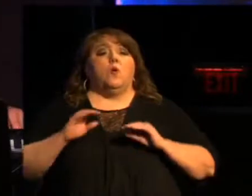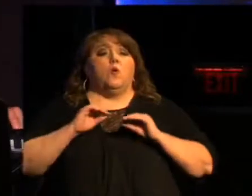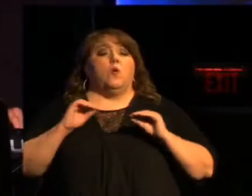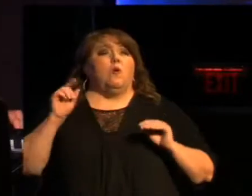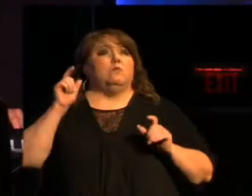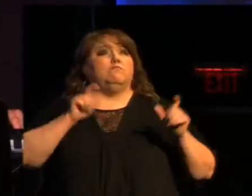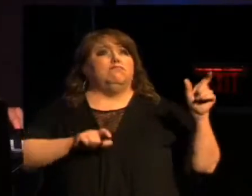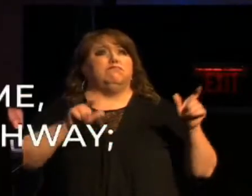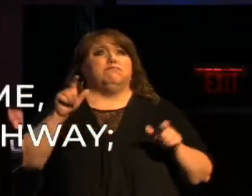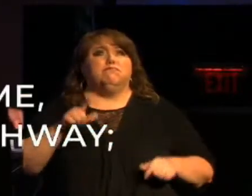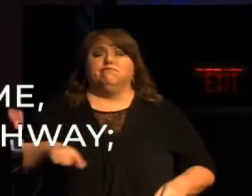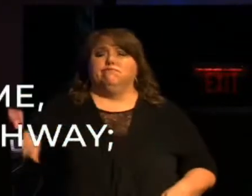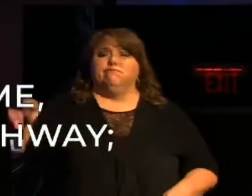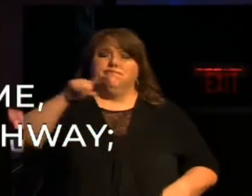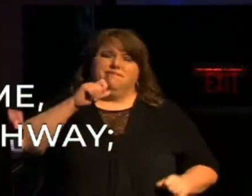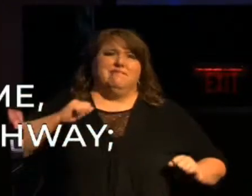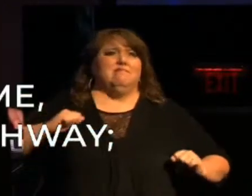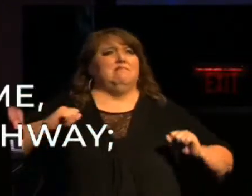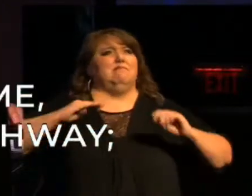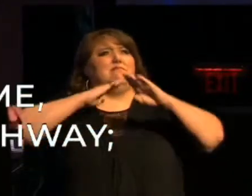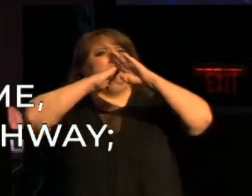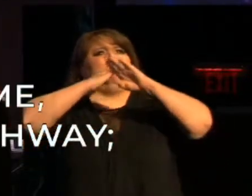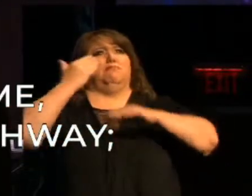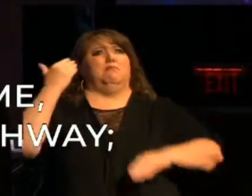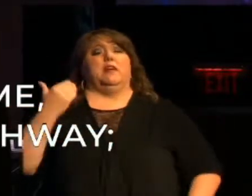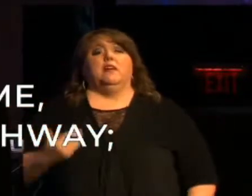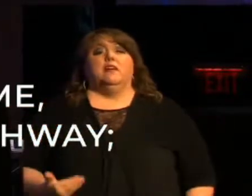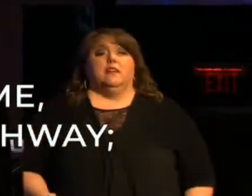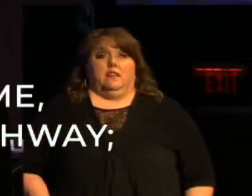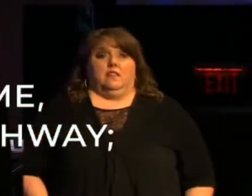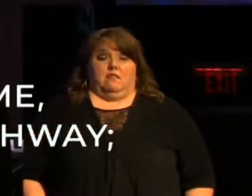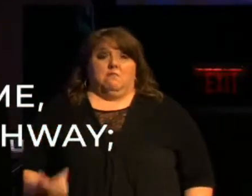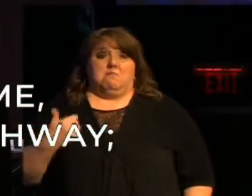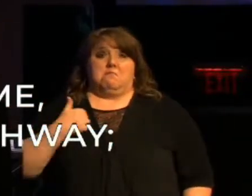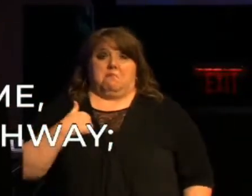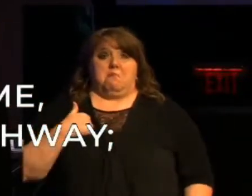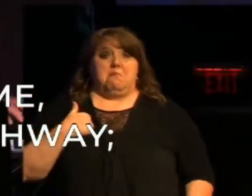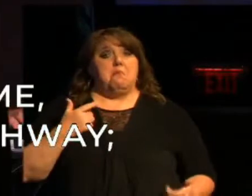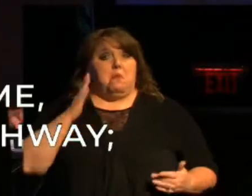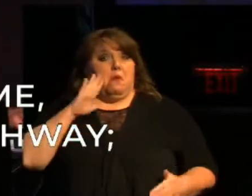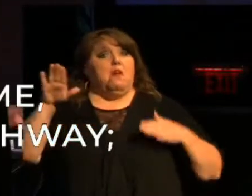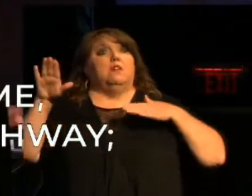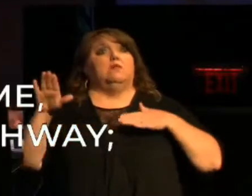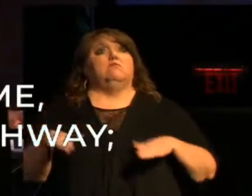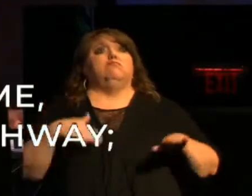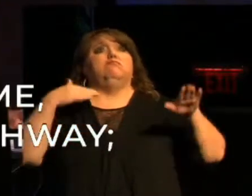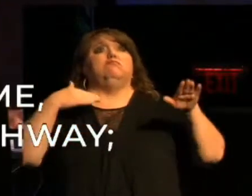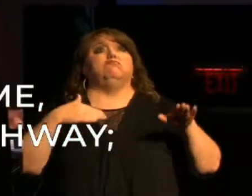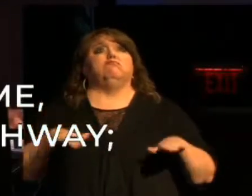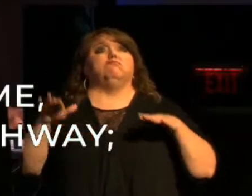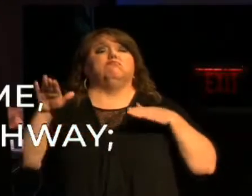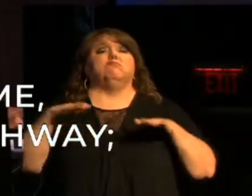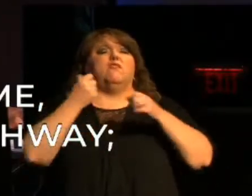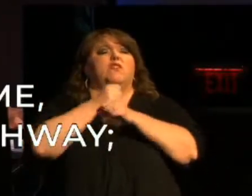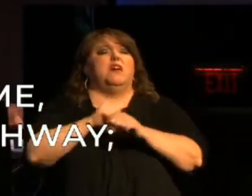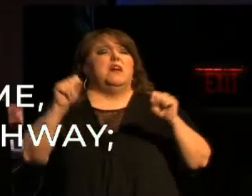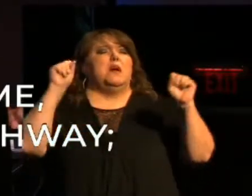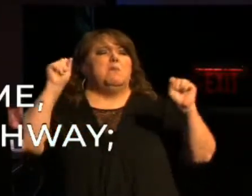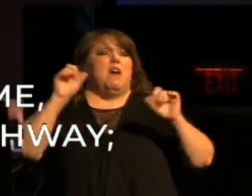Nobody living can never stop me as I go walking